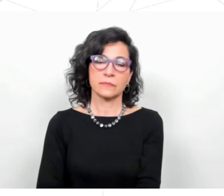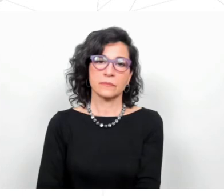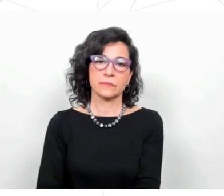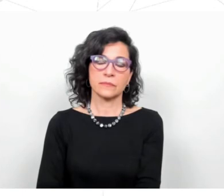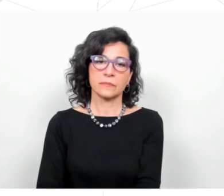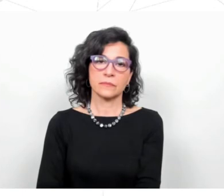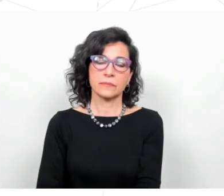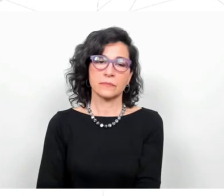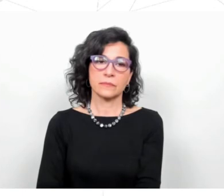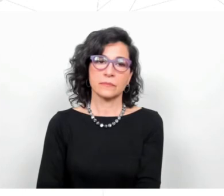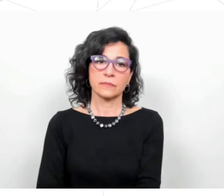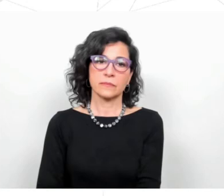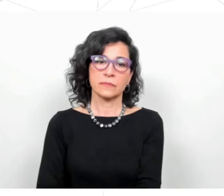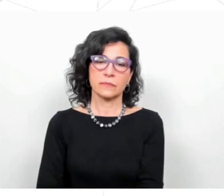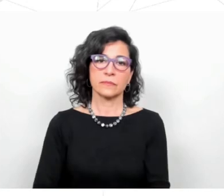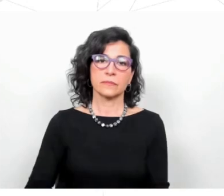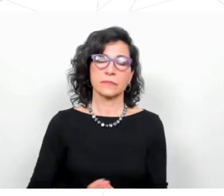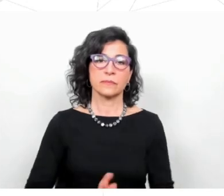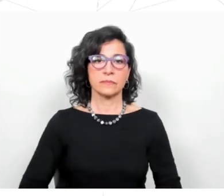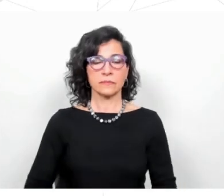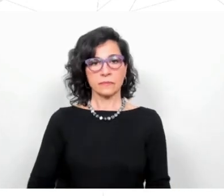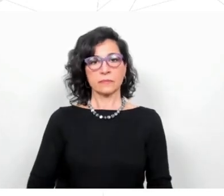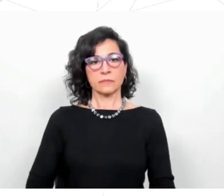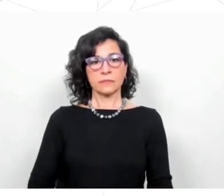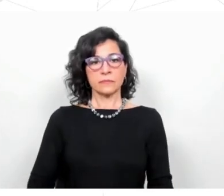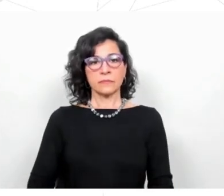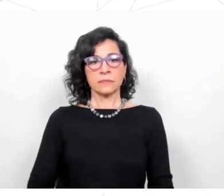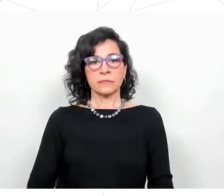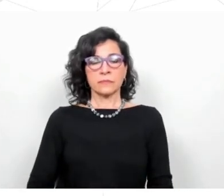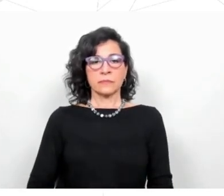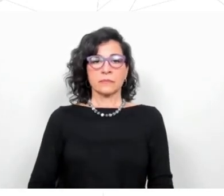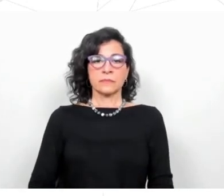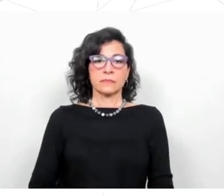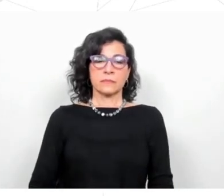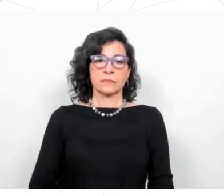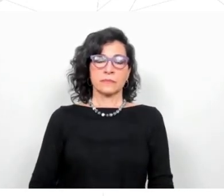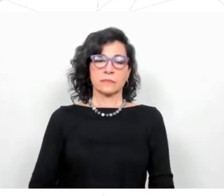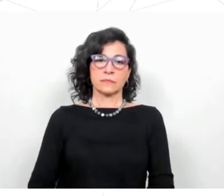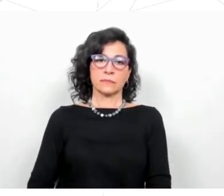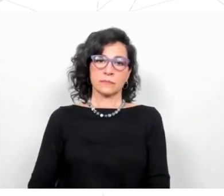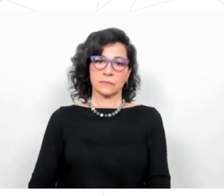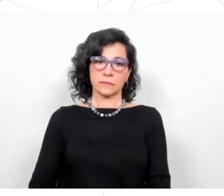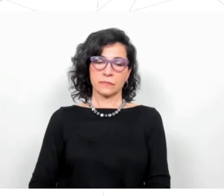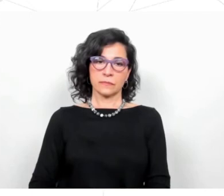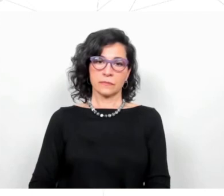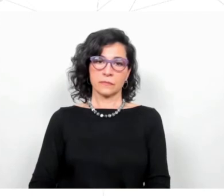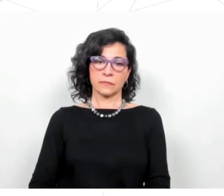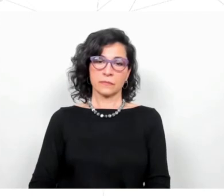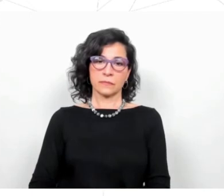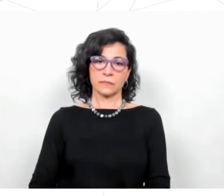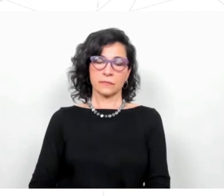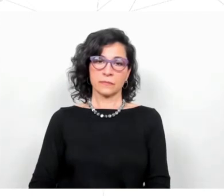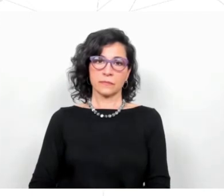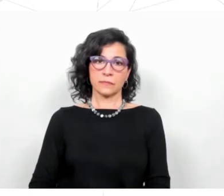a TV or an online event organized. Sorry, it was